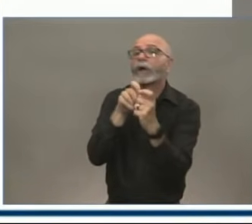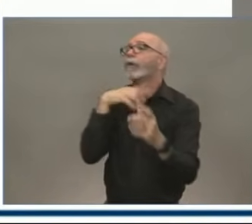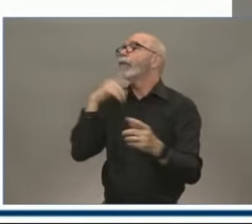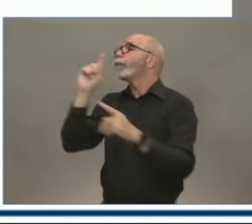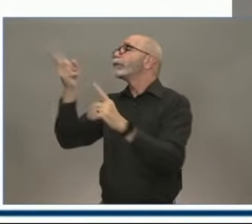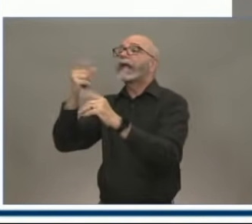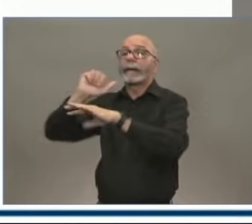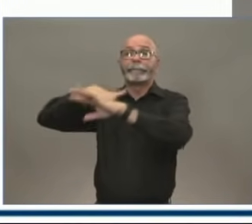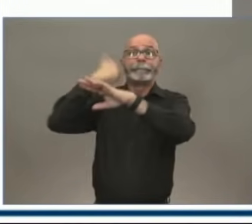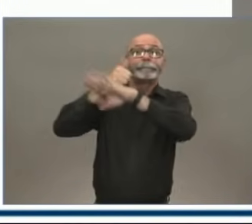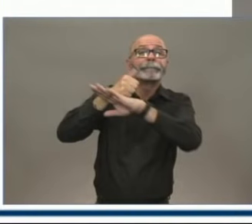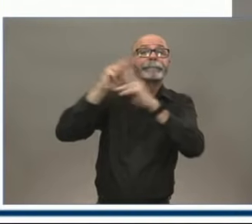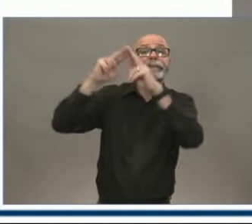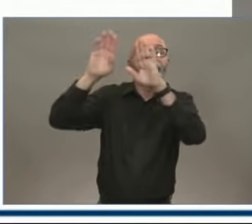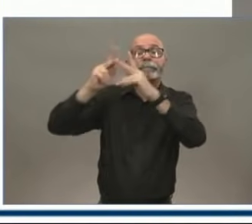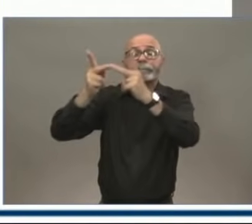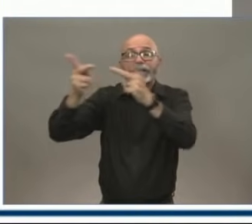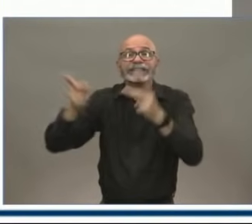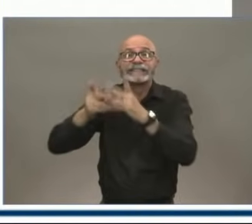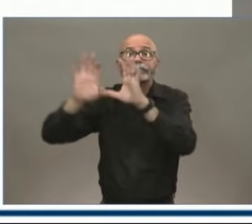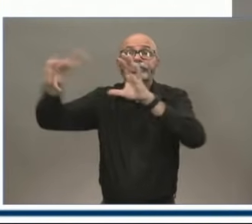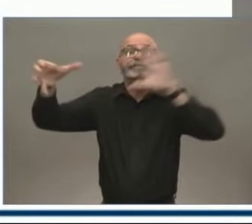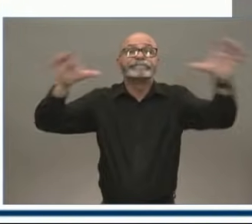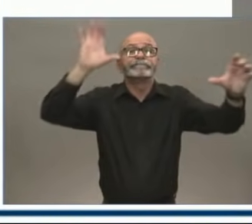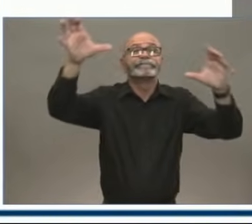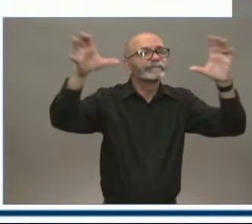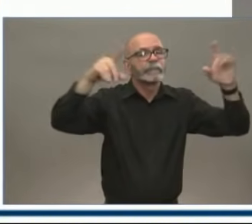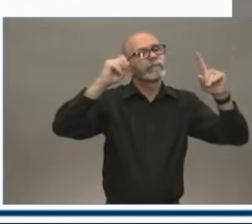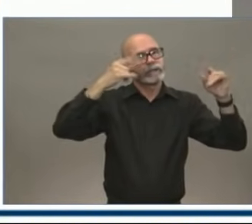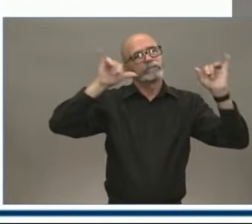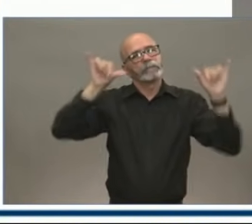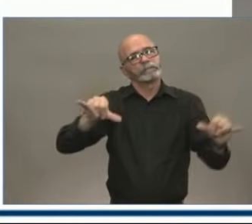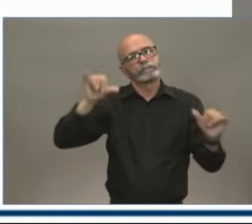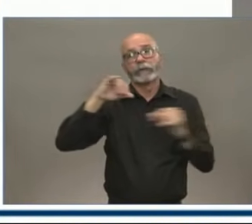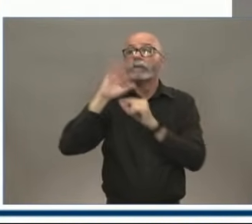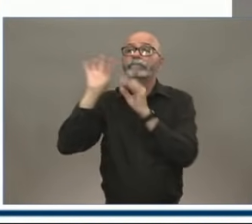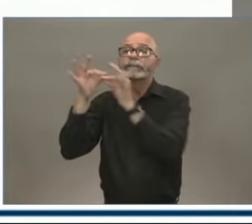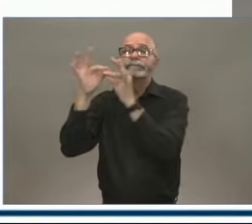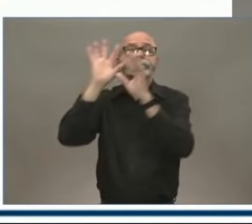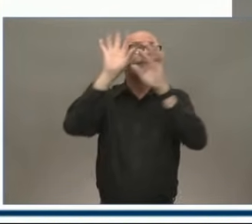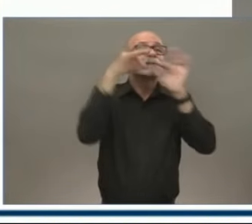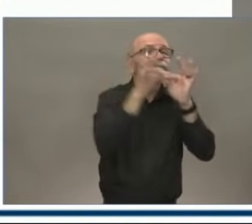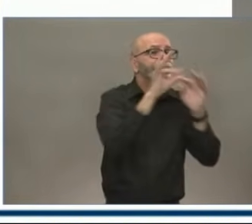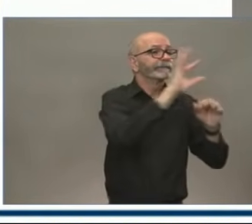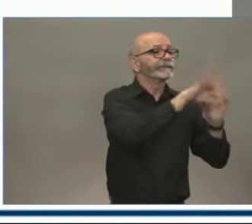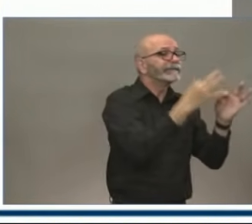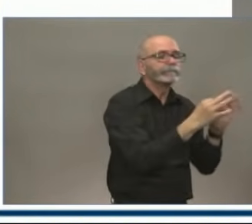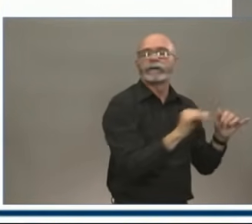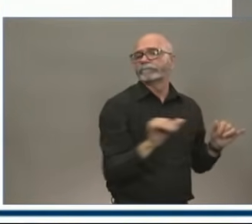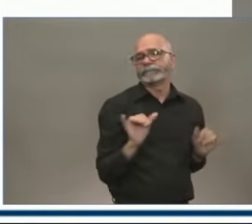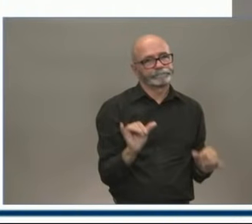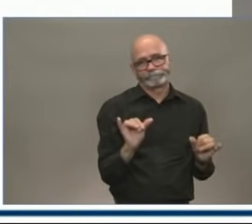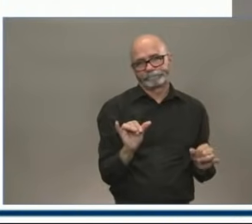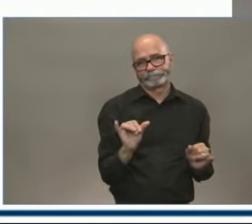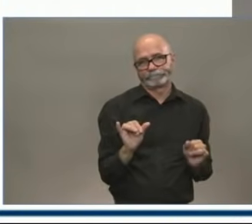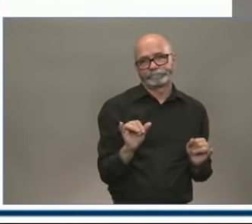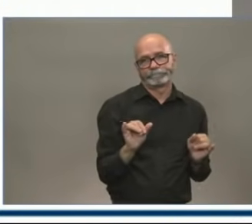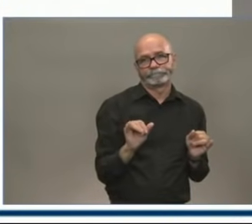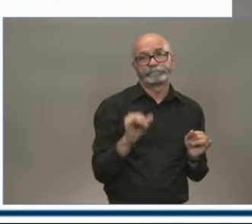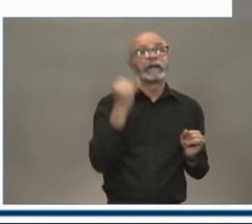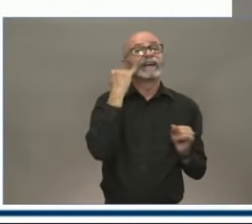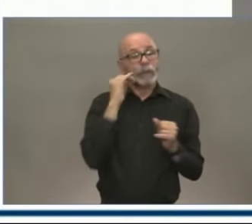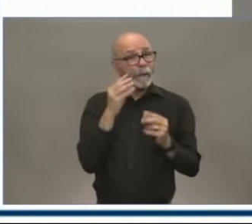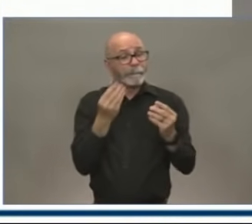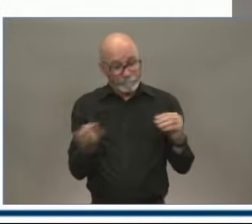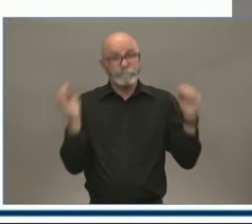of streams of testing that we're doing, and we do, while we have greatly pushed the envelope on capacity, there are some